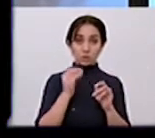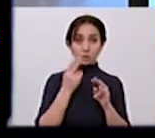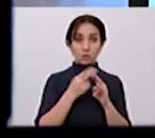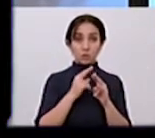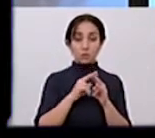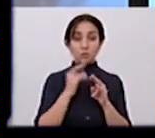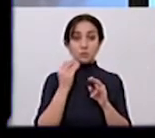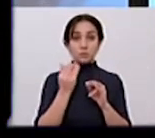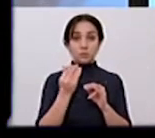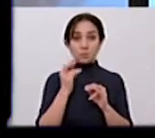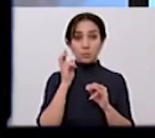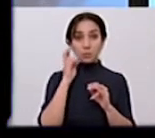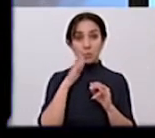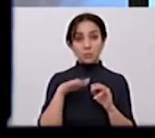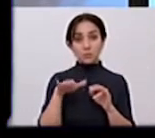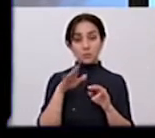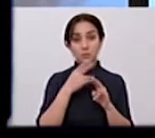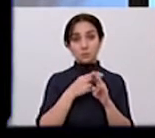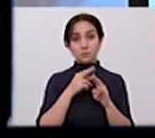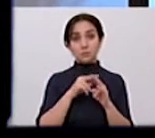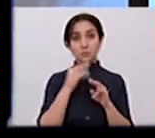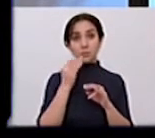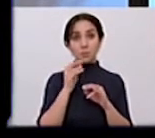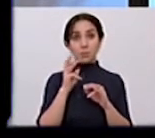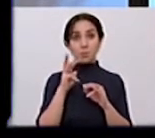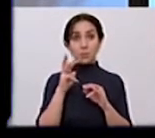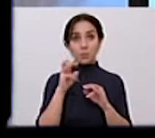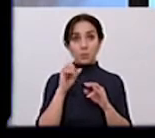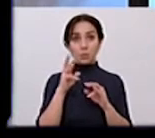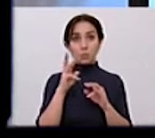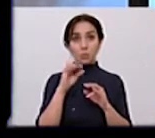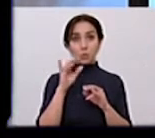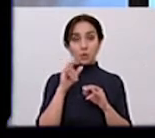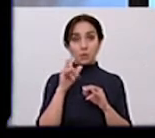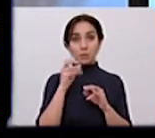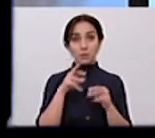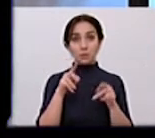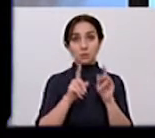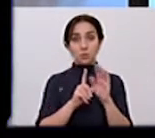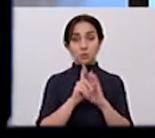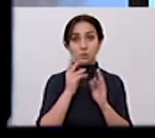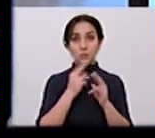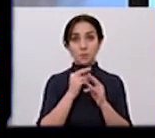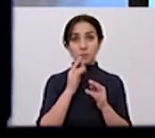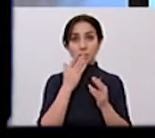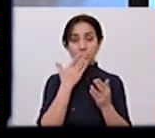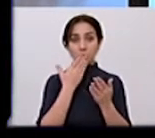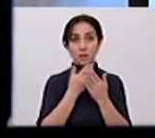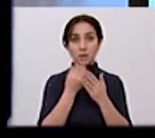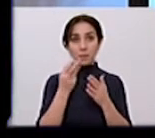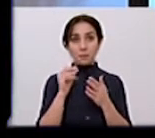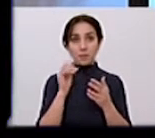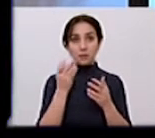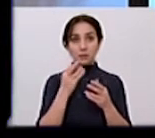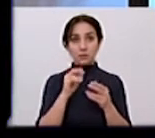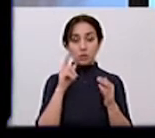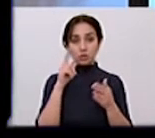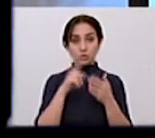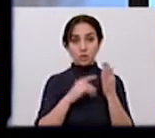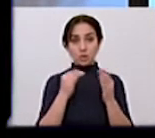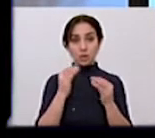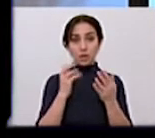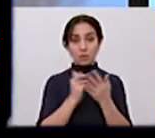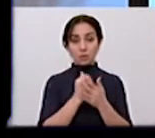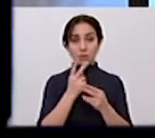jabhalarda, demak mamlakatda mana shu Mahathir Muhammad boshchiligidagi Milliy Partiya demak ishonchli g'alabani